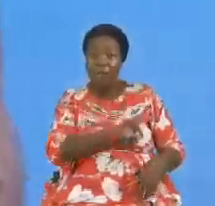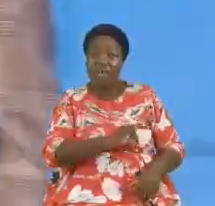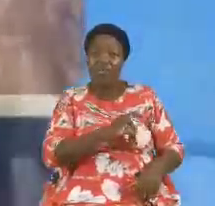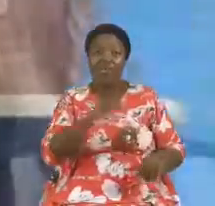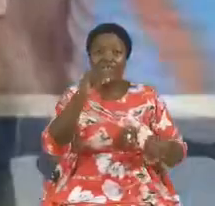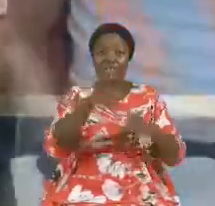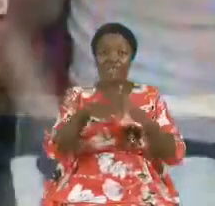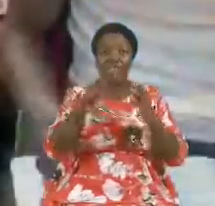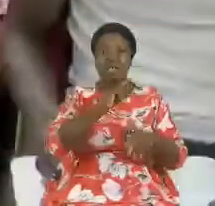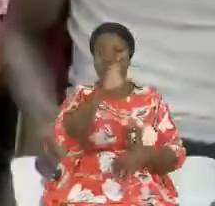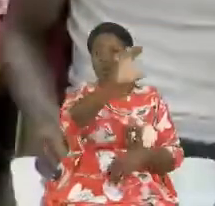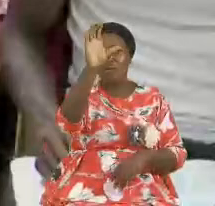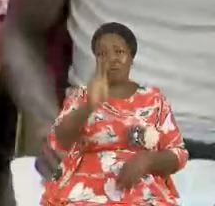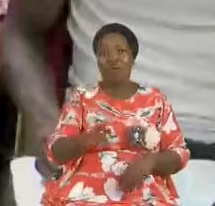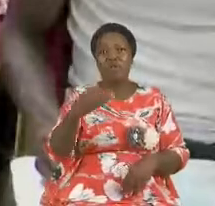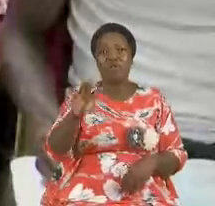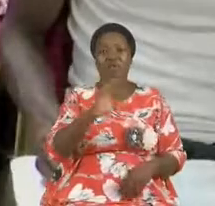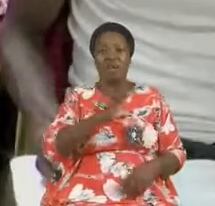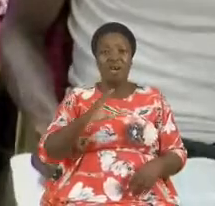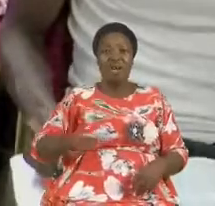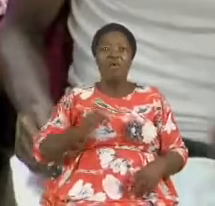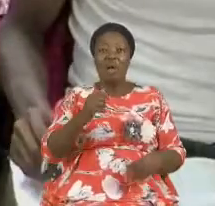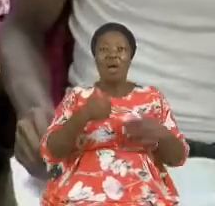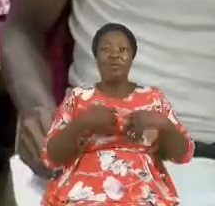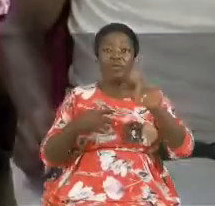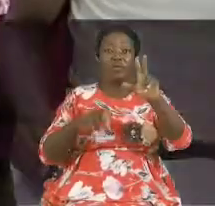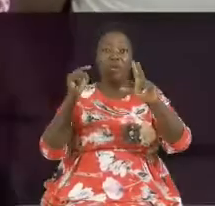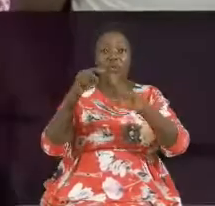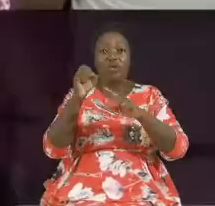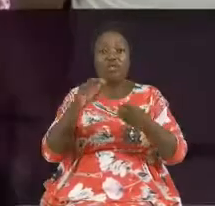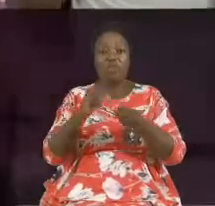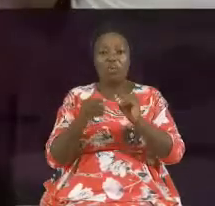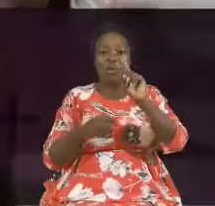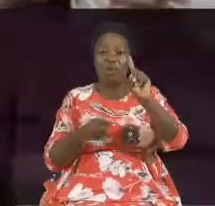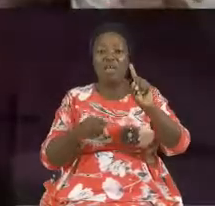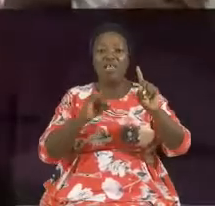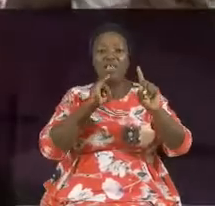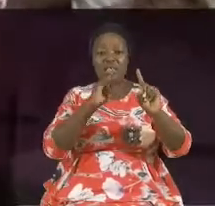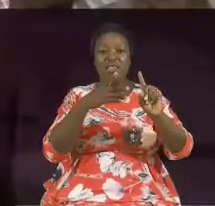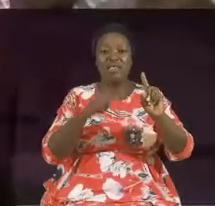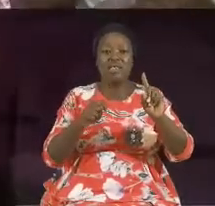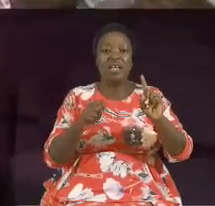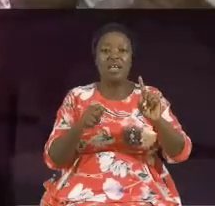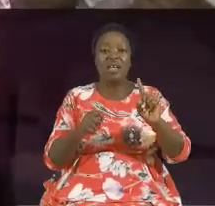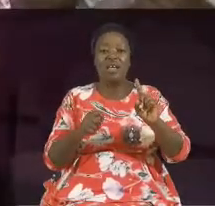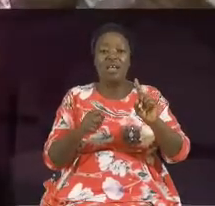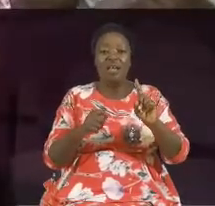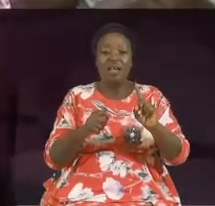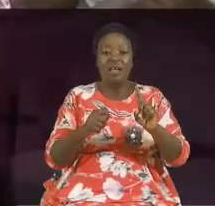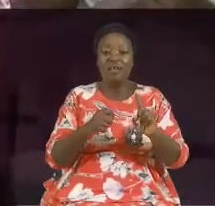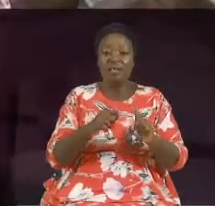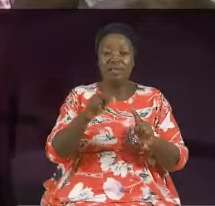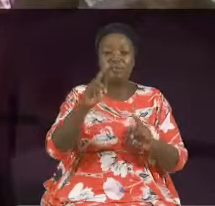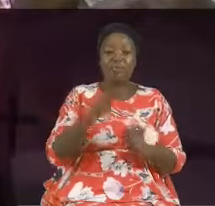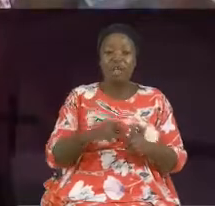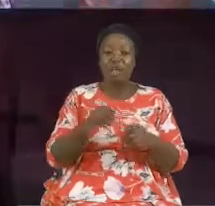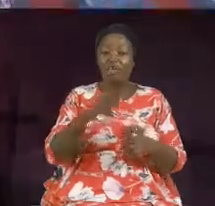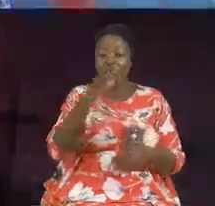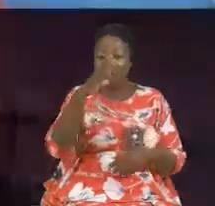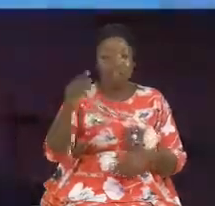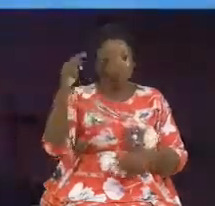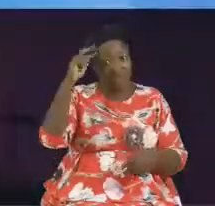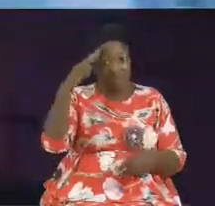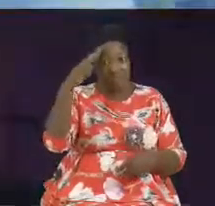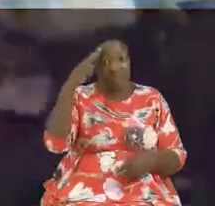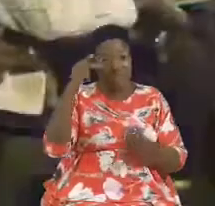life. Unending benefits in the cross of Christ. There are three things I'm looking at. Number one is